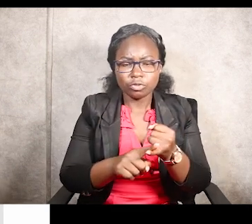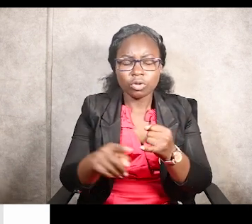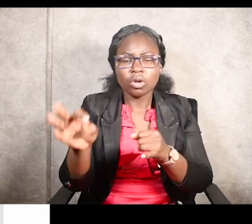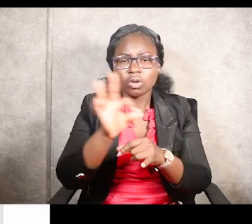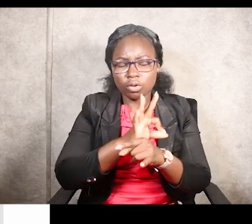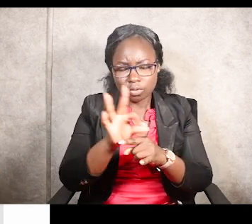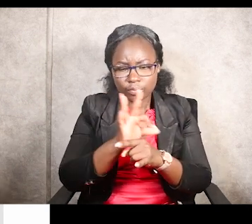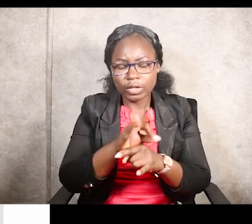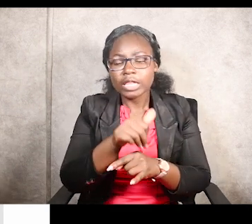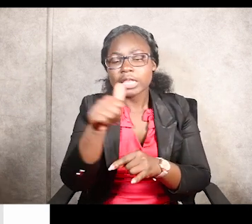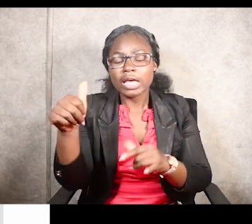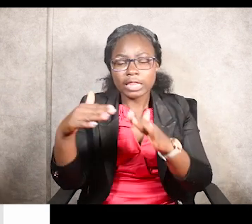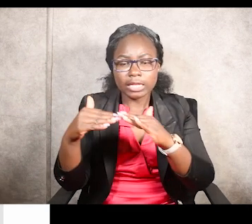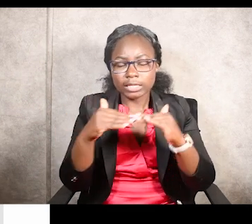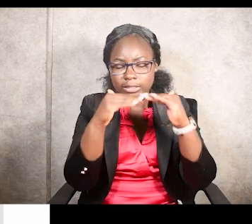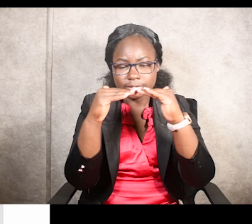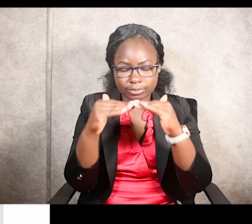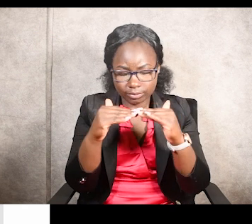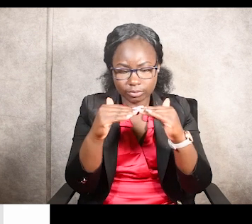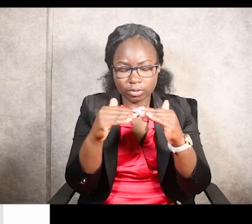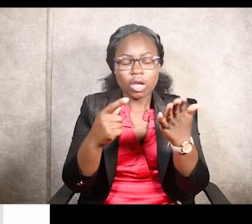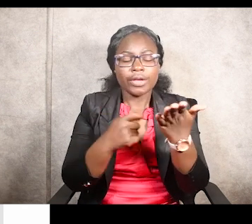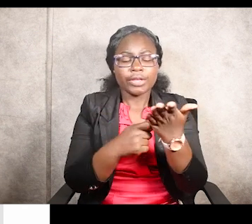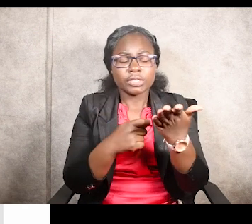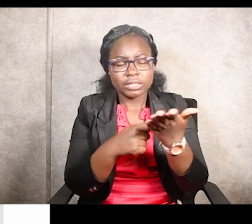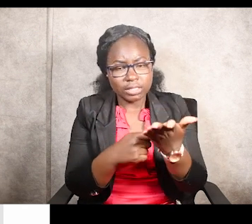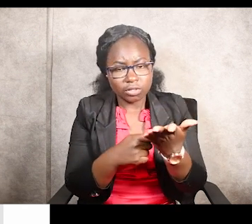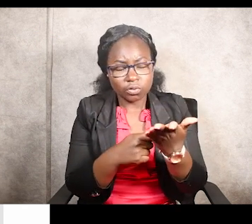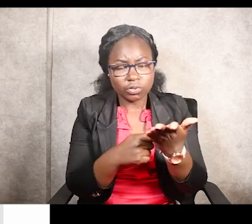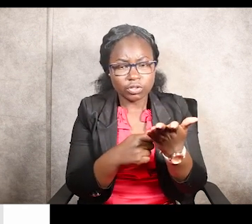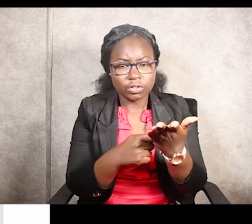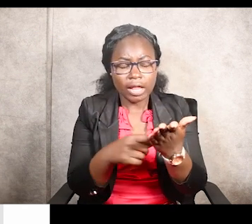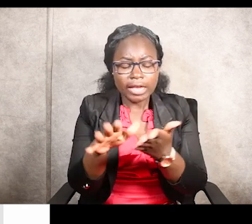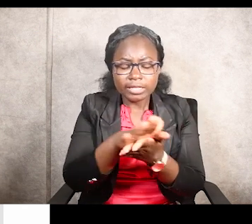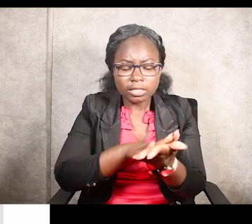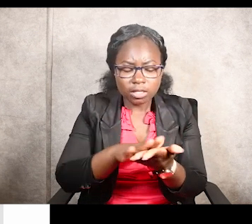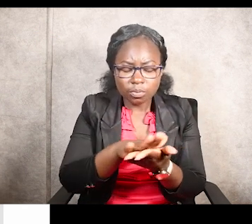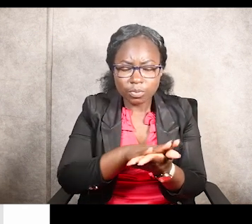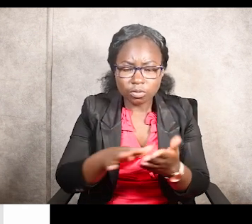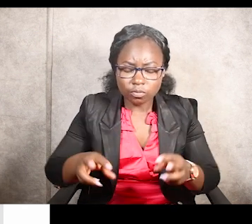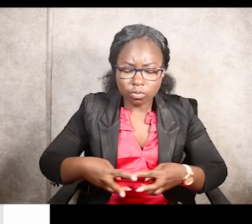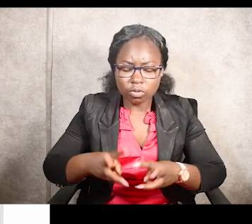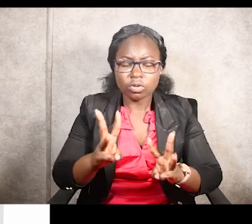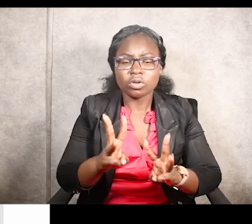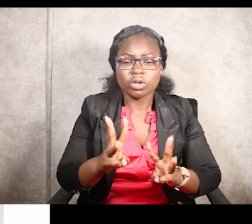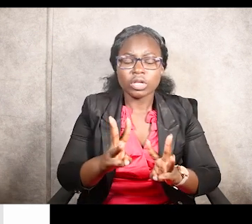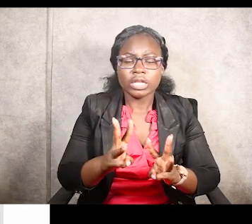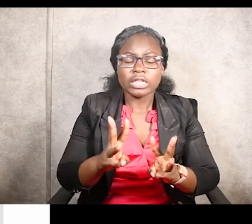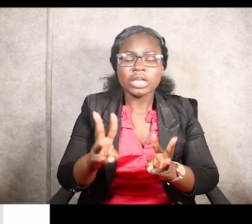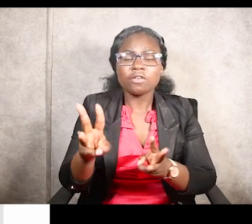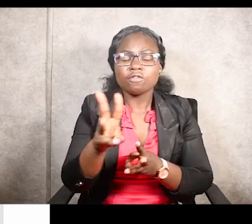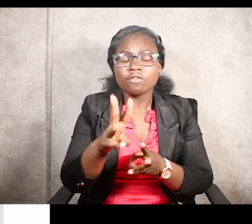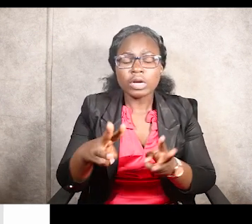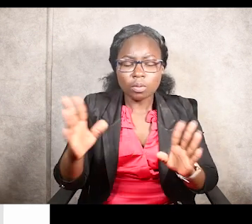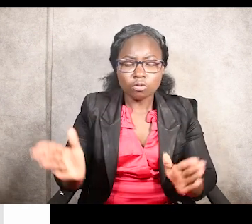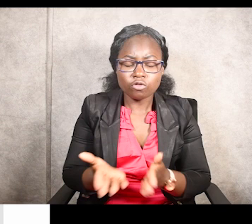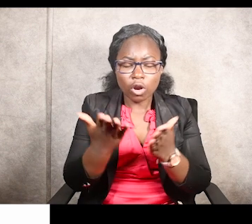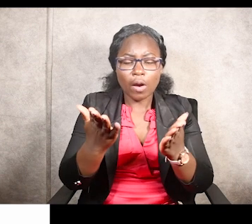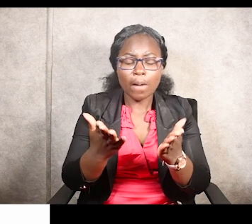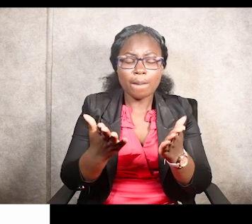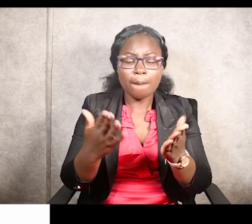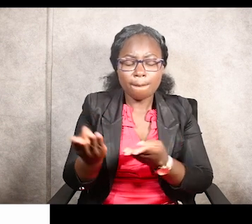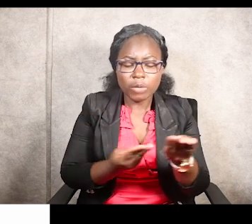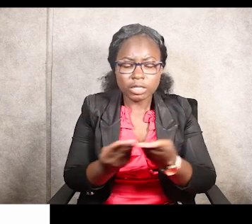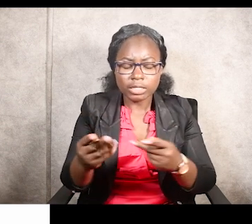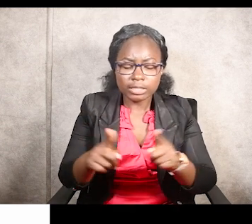two is equalization. Technology in its basic form has assisted to facilitate business and also to equalize